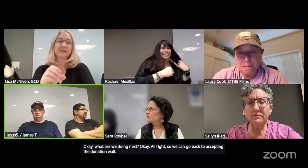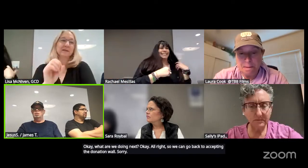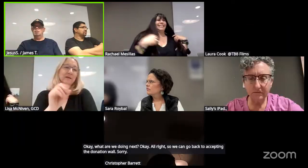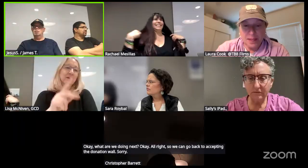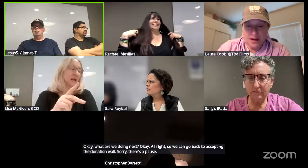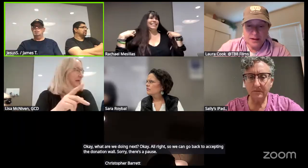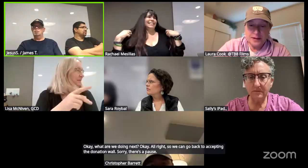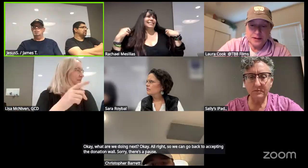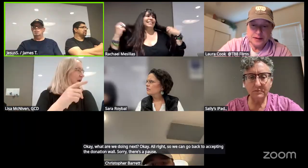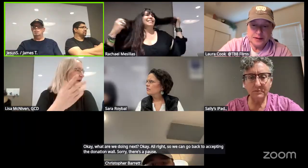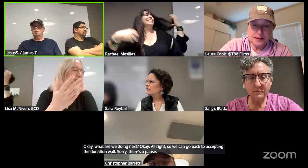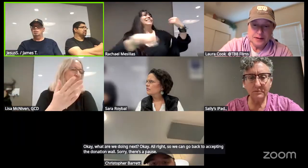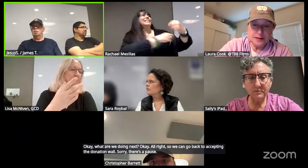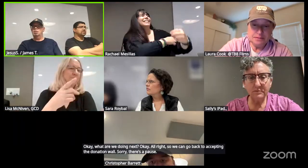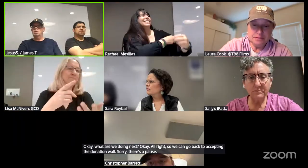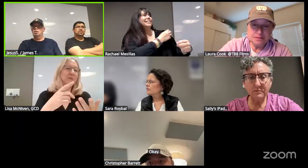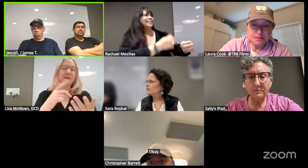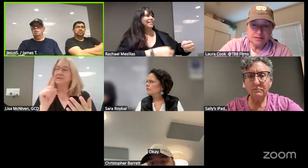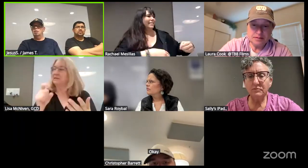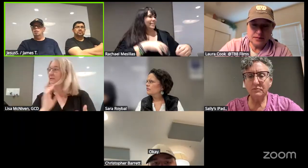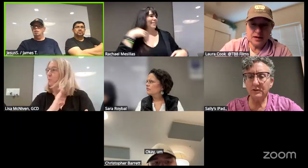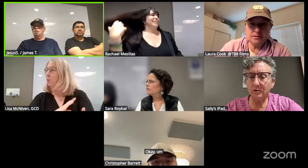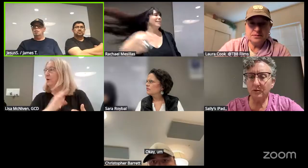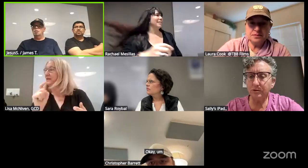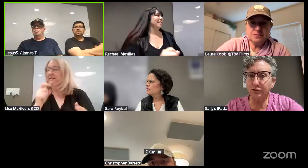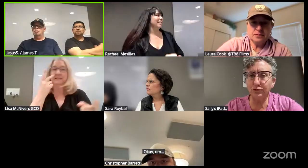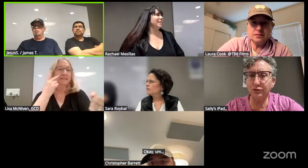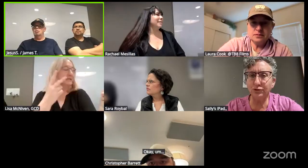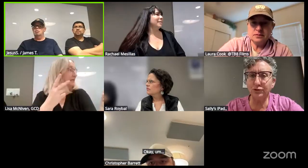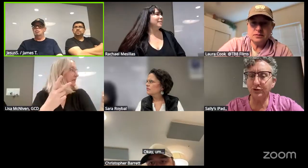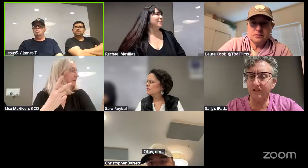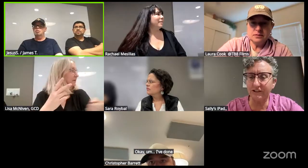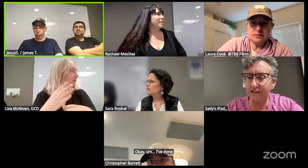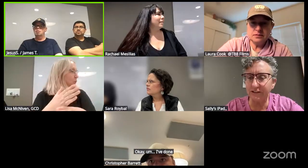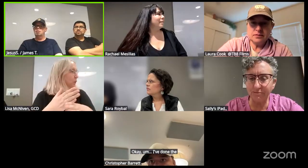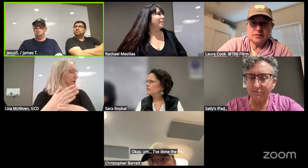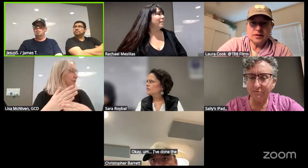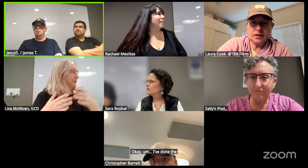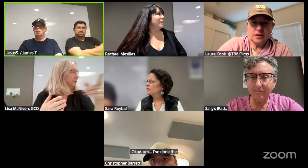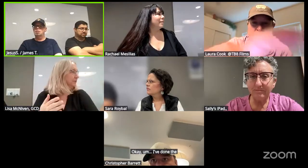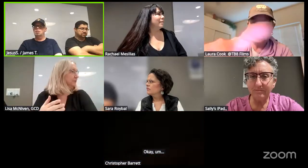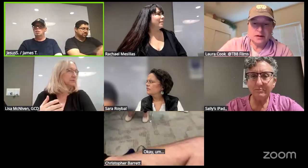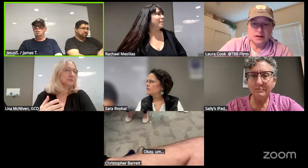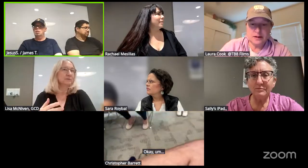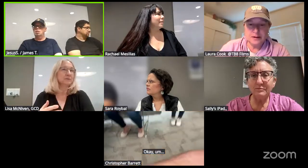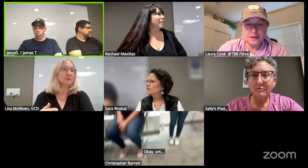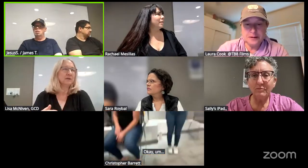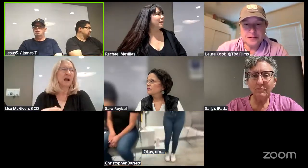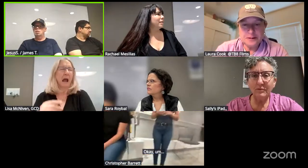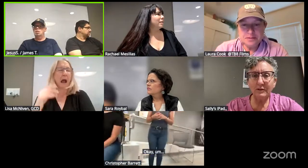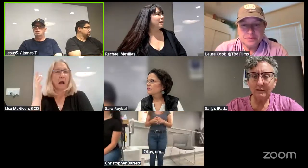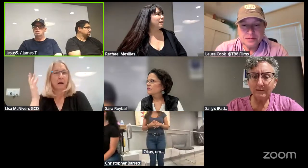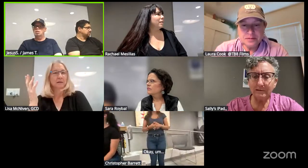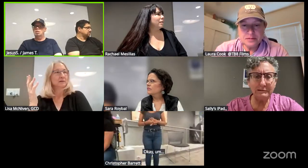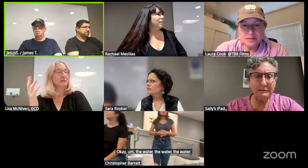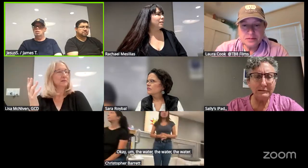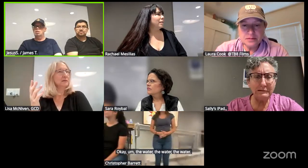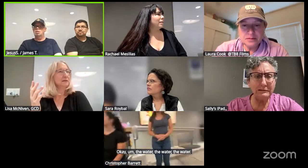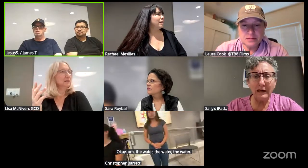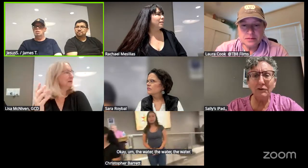pause. Okay, does the board need to see the wood?